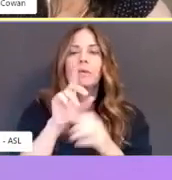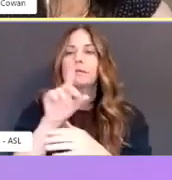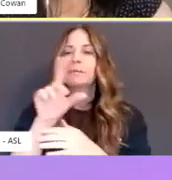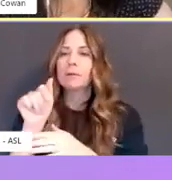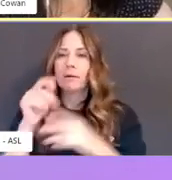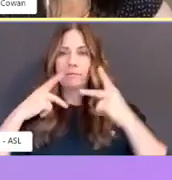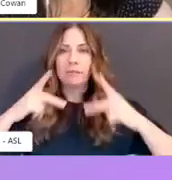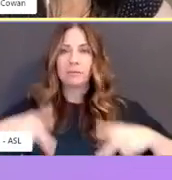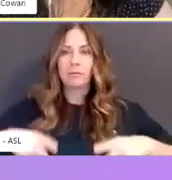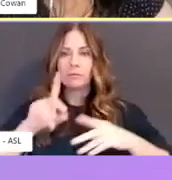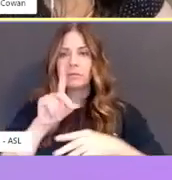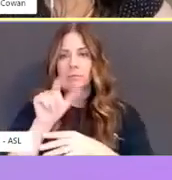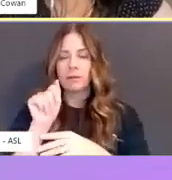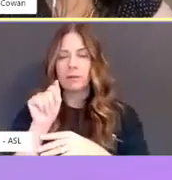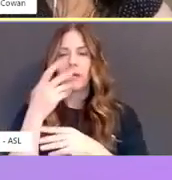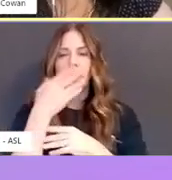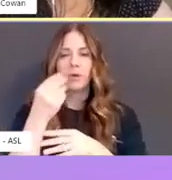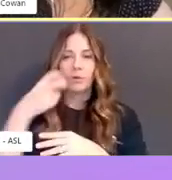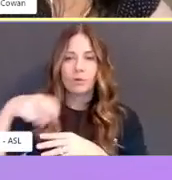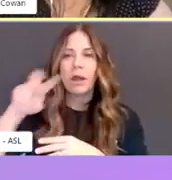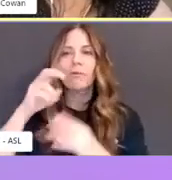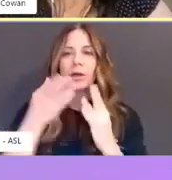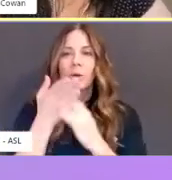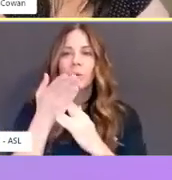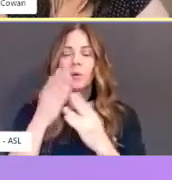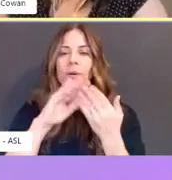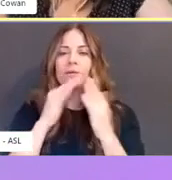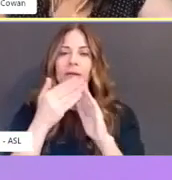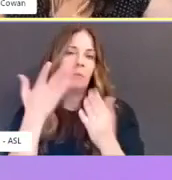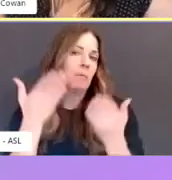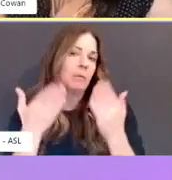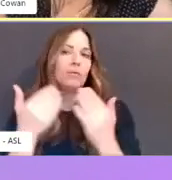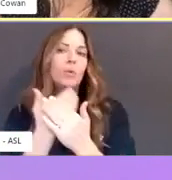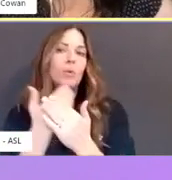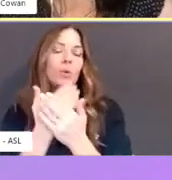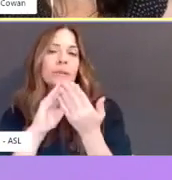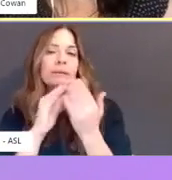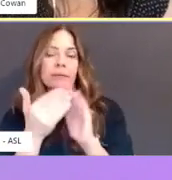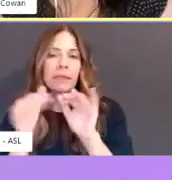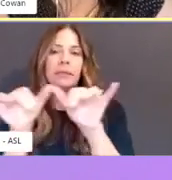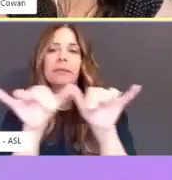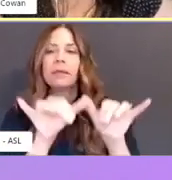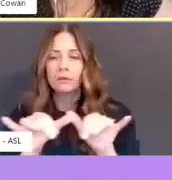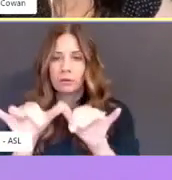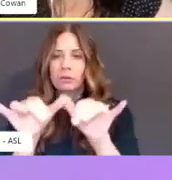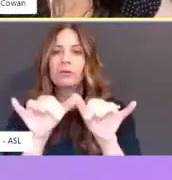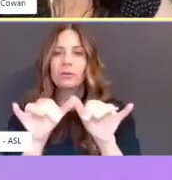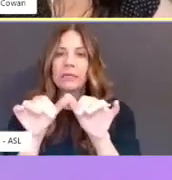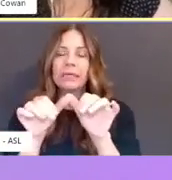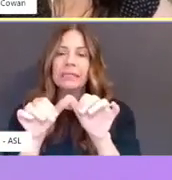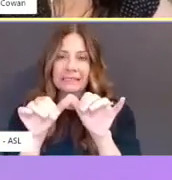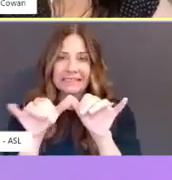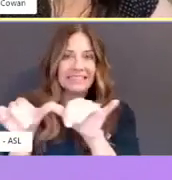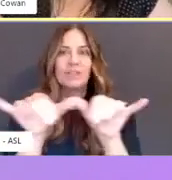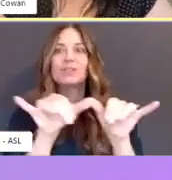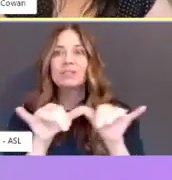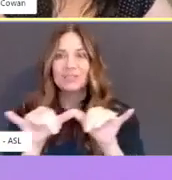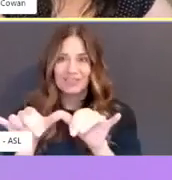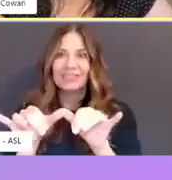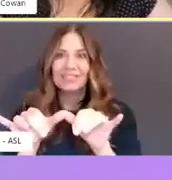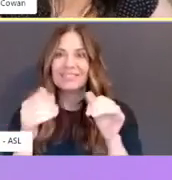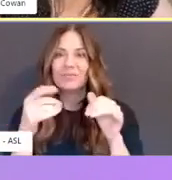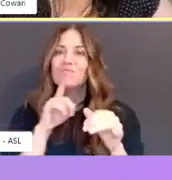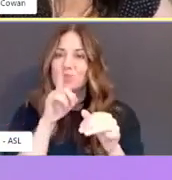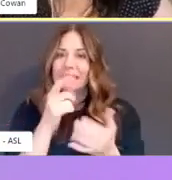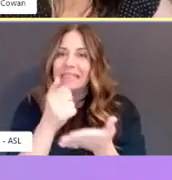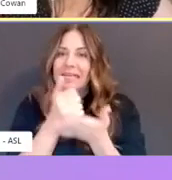physical disability rather, and you're traveling through a city, and maybe it's a new city, standardization or consistency really helps you to be able to